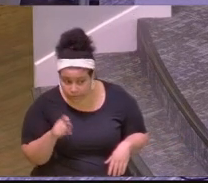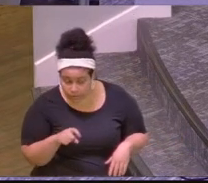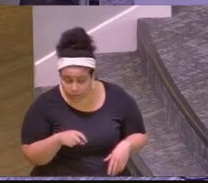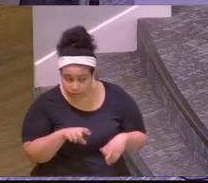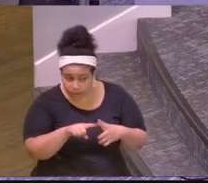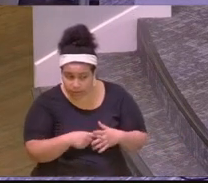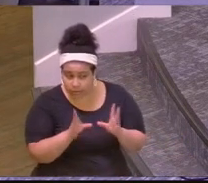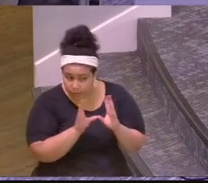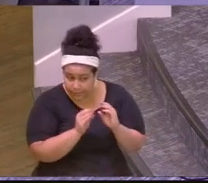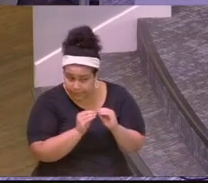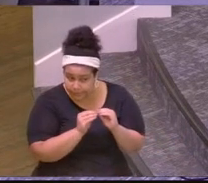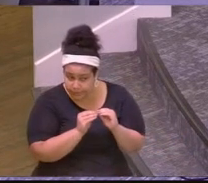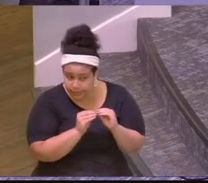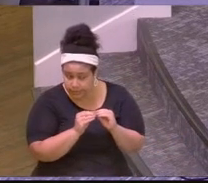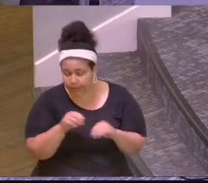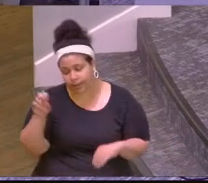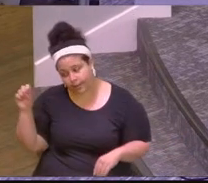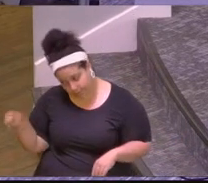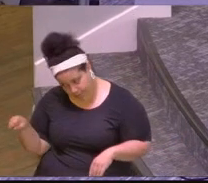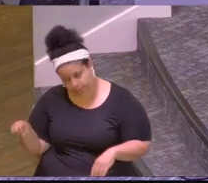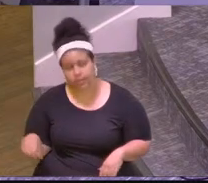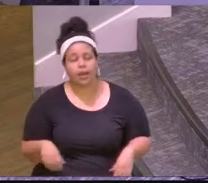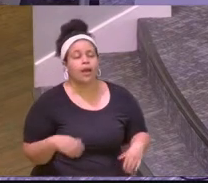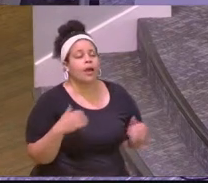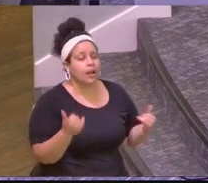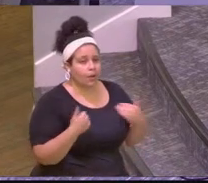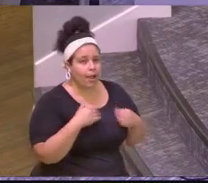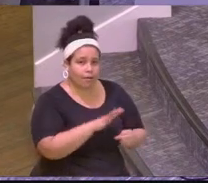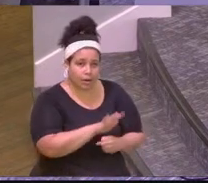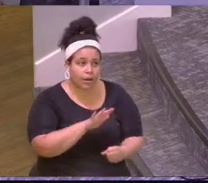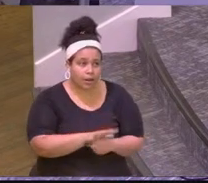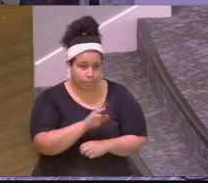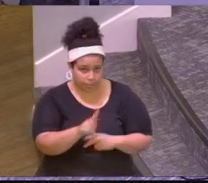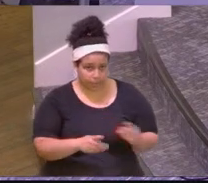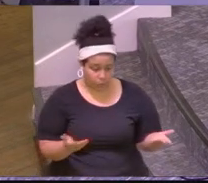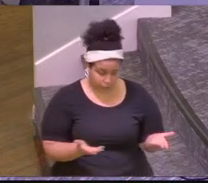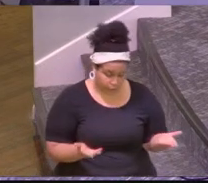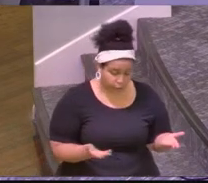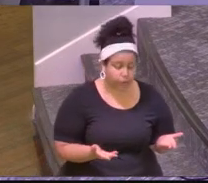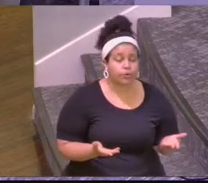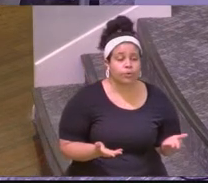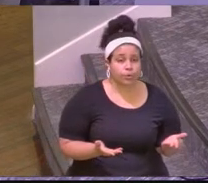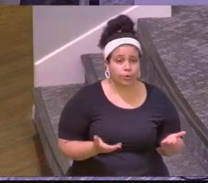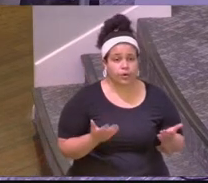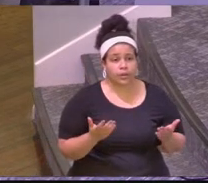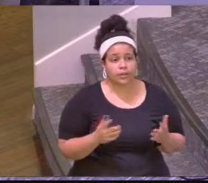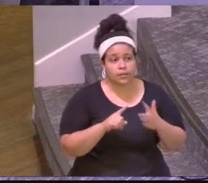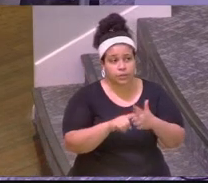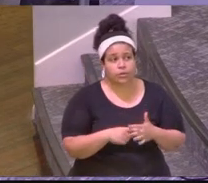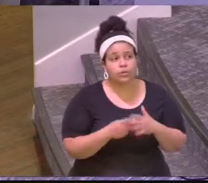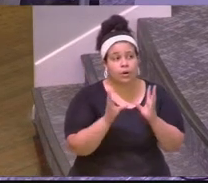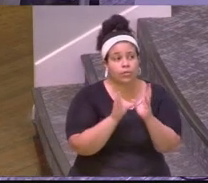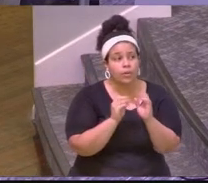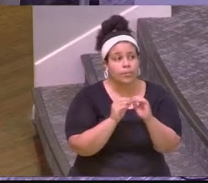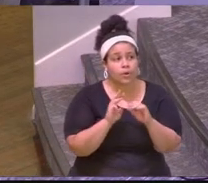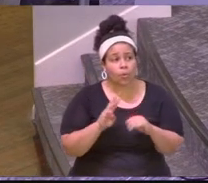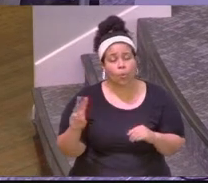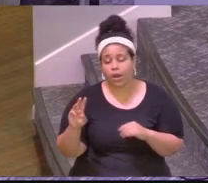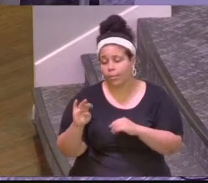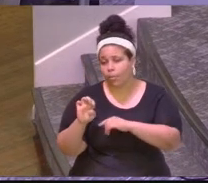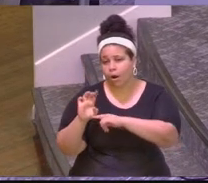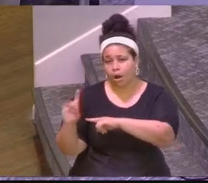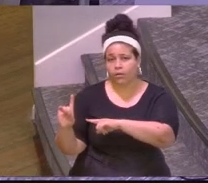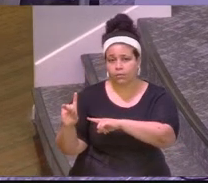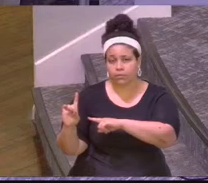Okay. We now have established a quorum, so we will now call the meeting on West Broad to order.